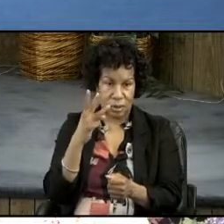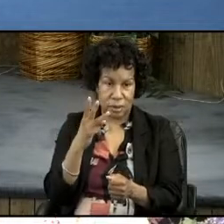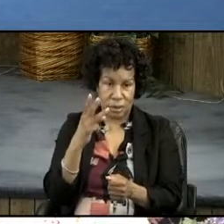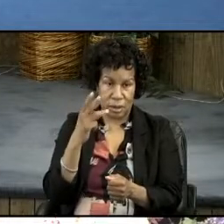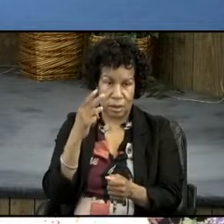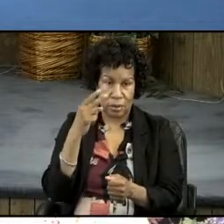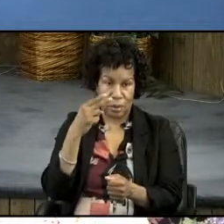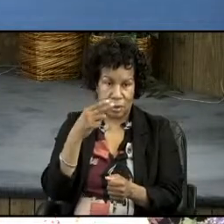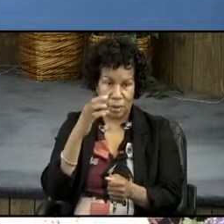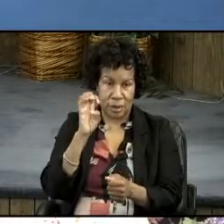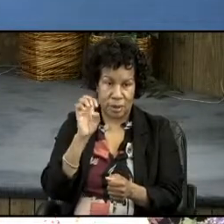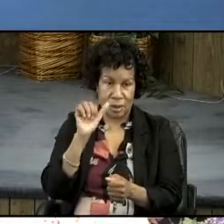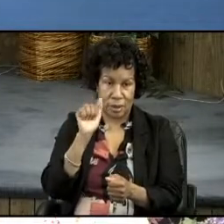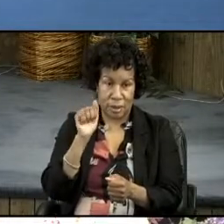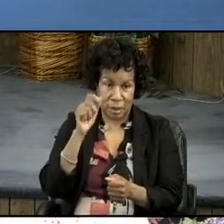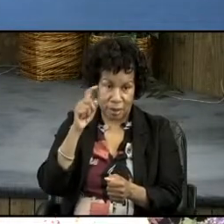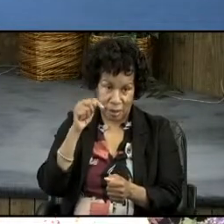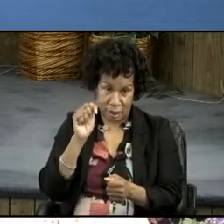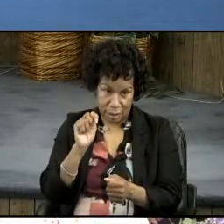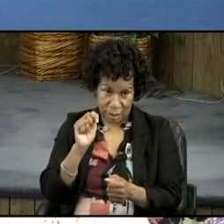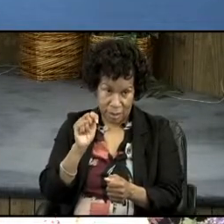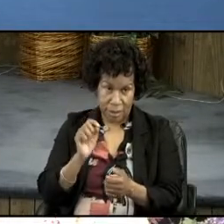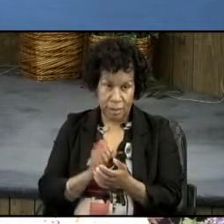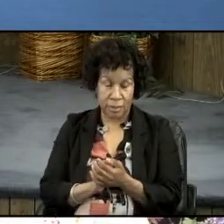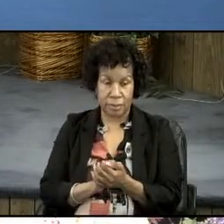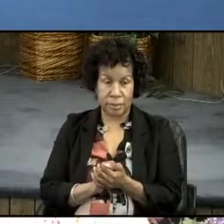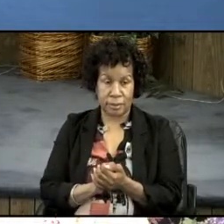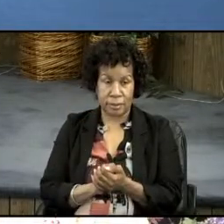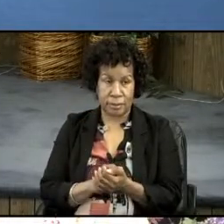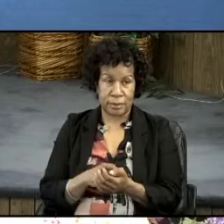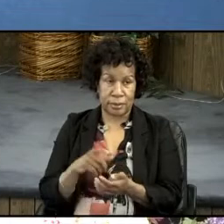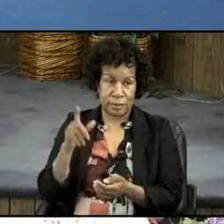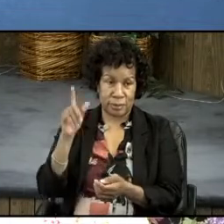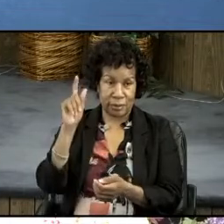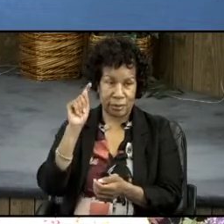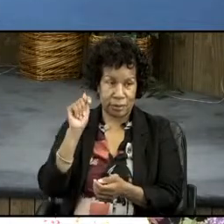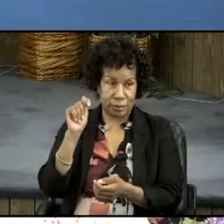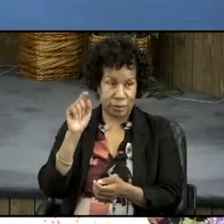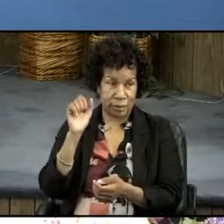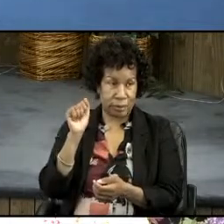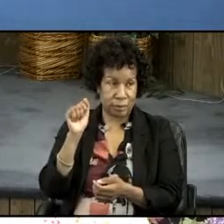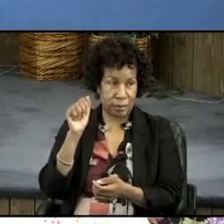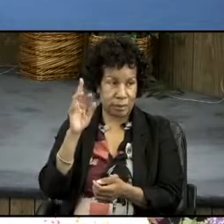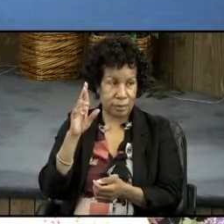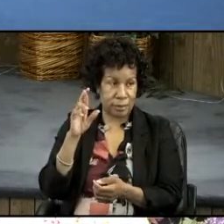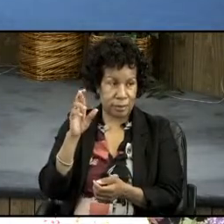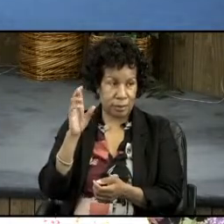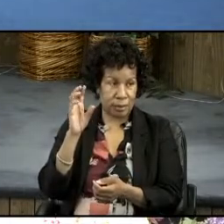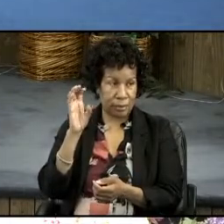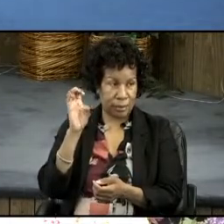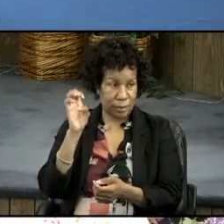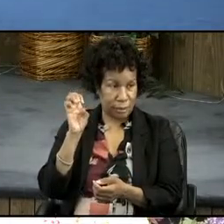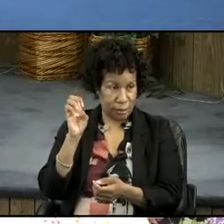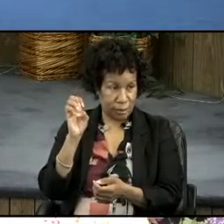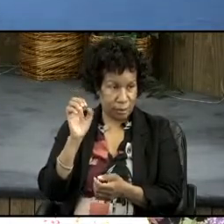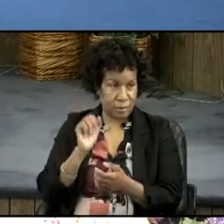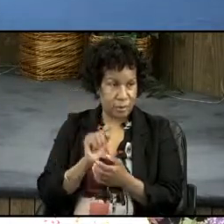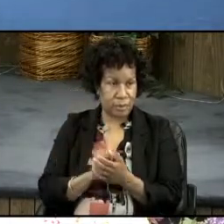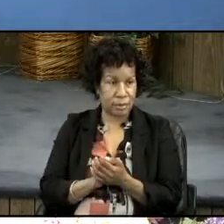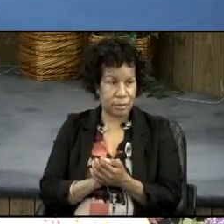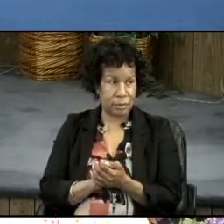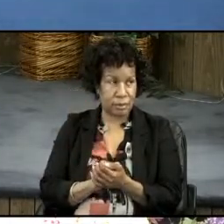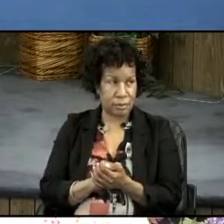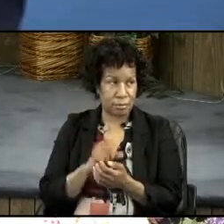to blossom. If you put the tare under pressure, it's going to crumble, because as good as it looks, ain't